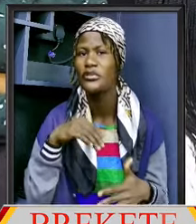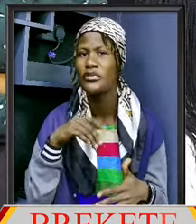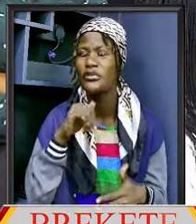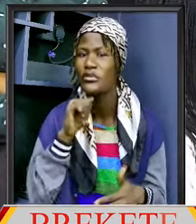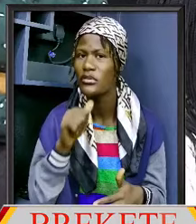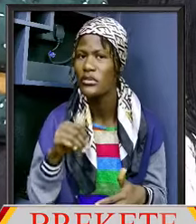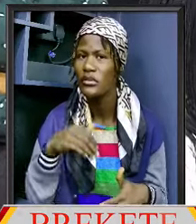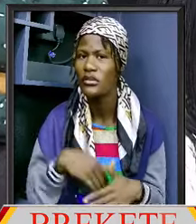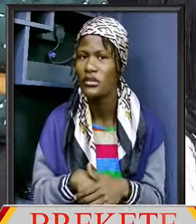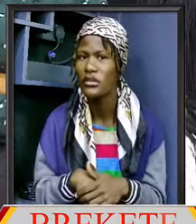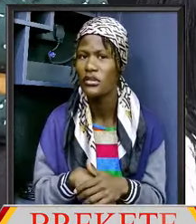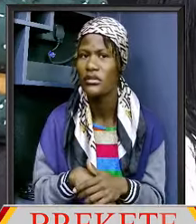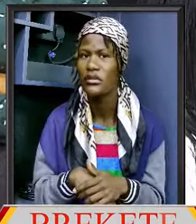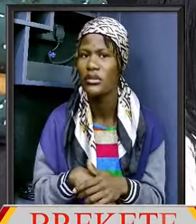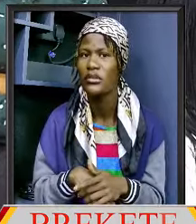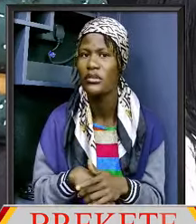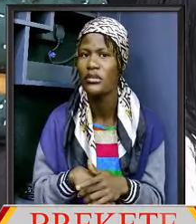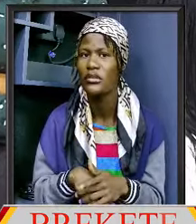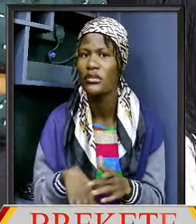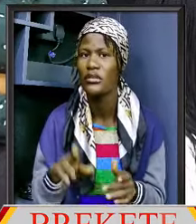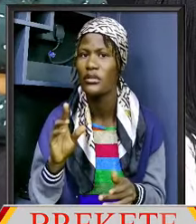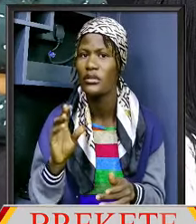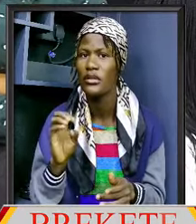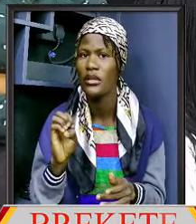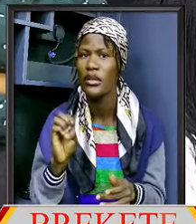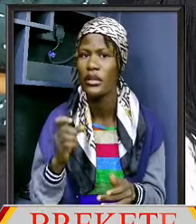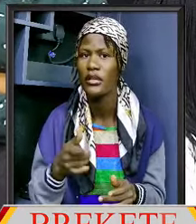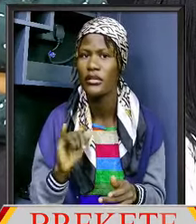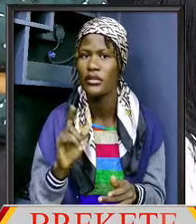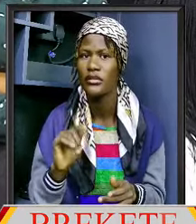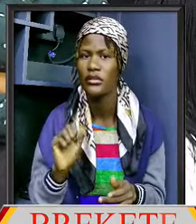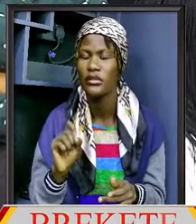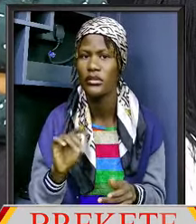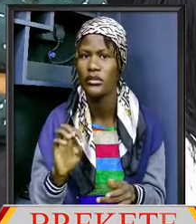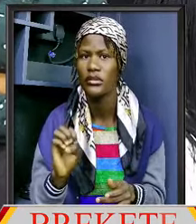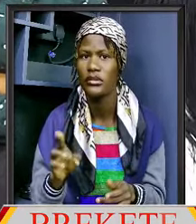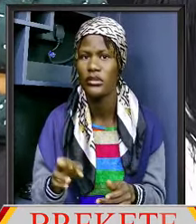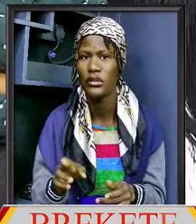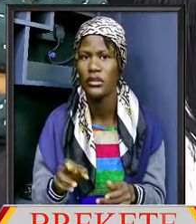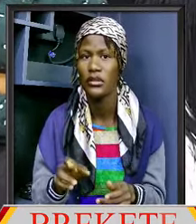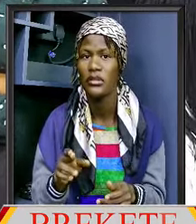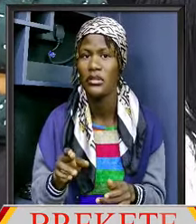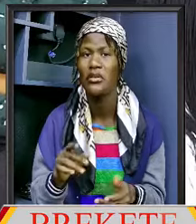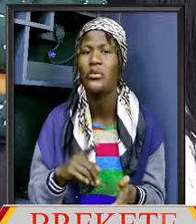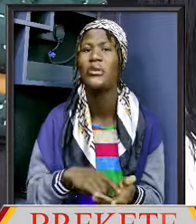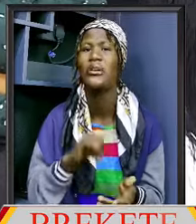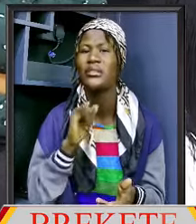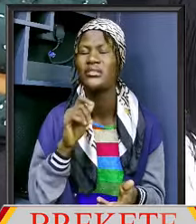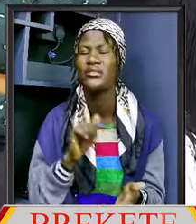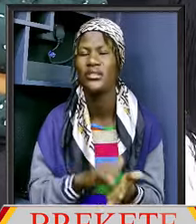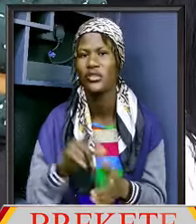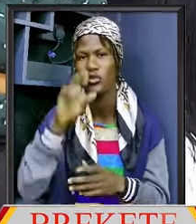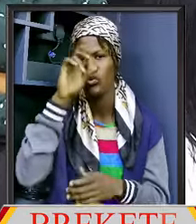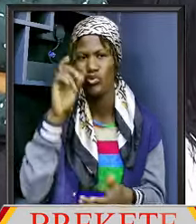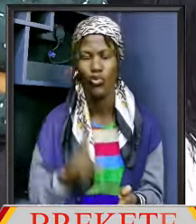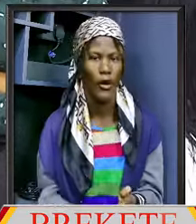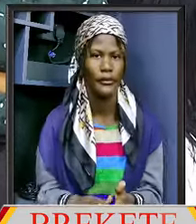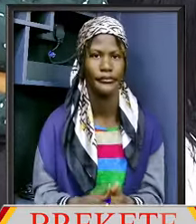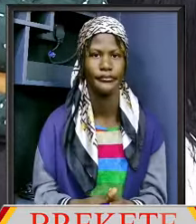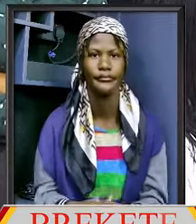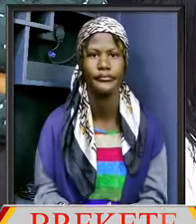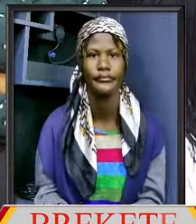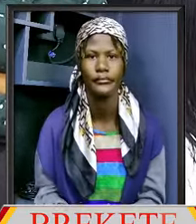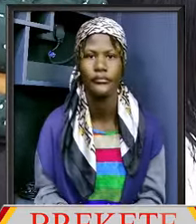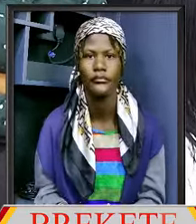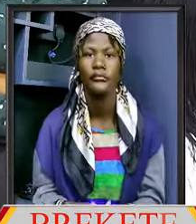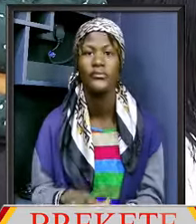register, where they for Medical Laboratory Science Council of Nigeria. Now where to be that? Quack.